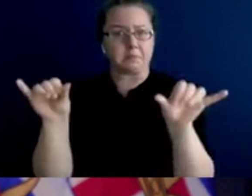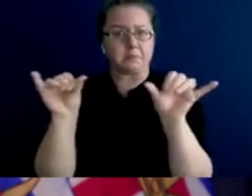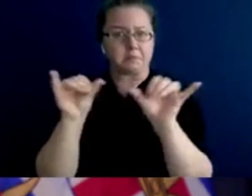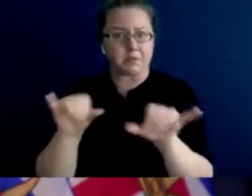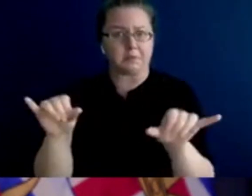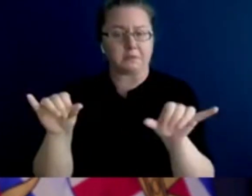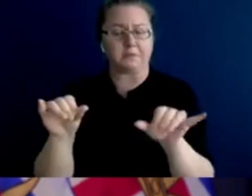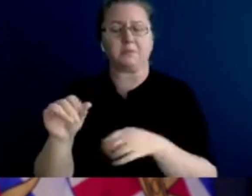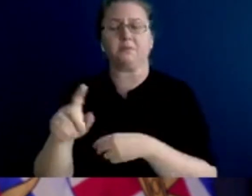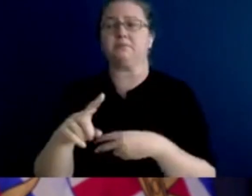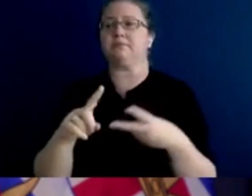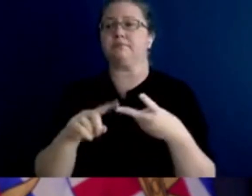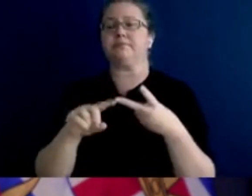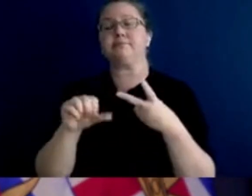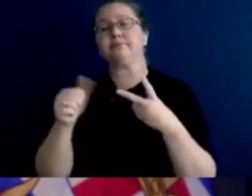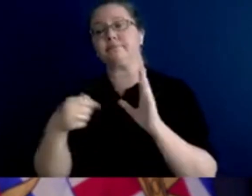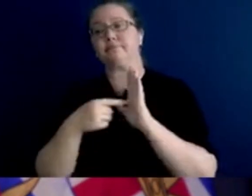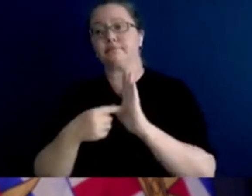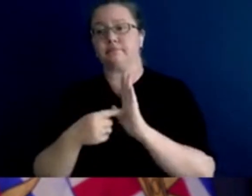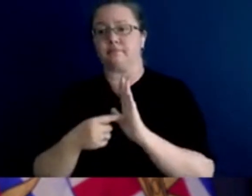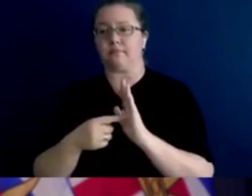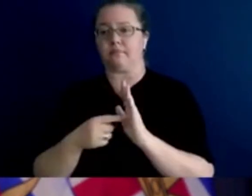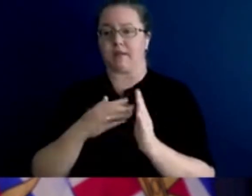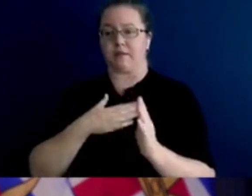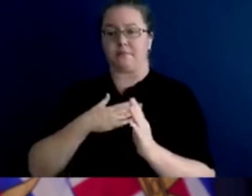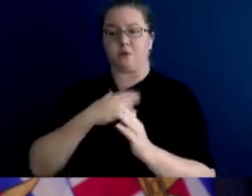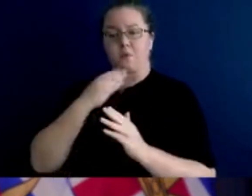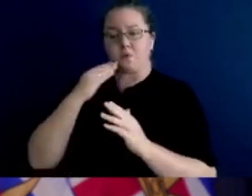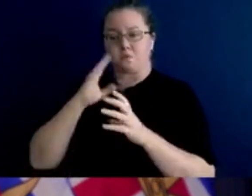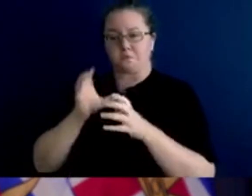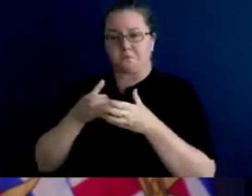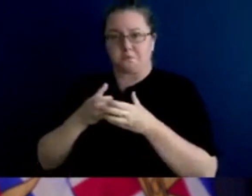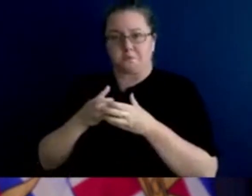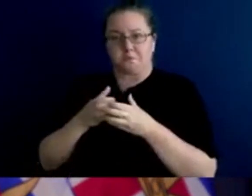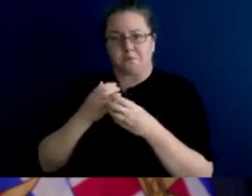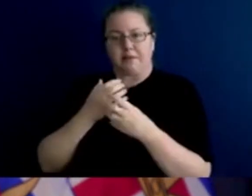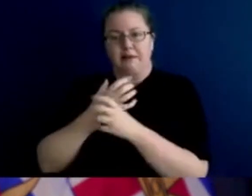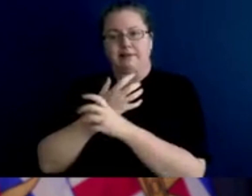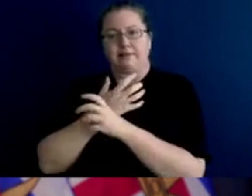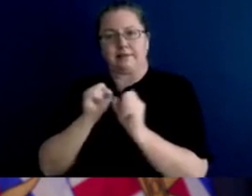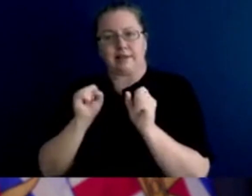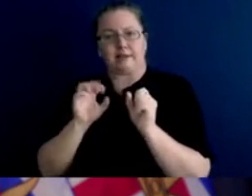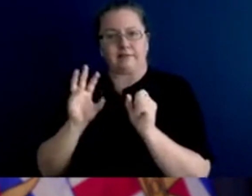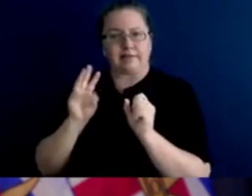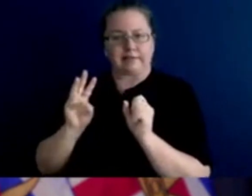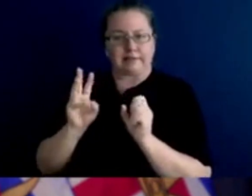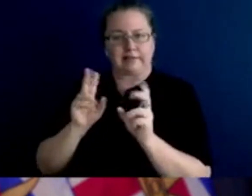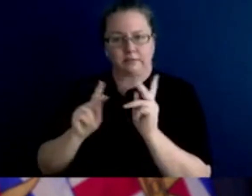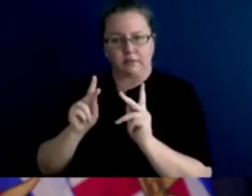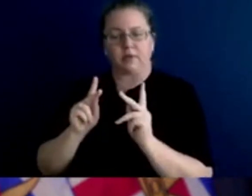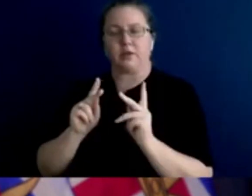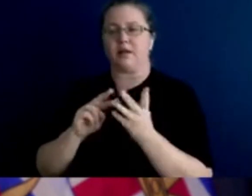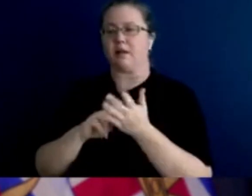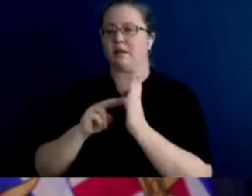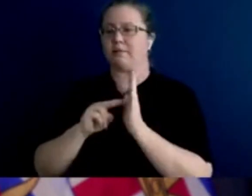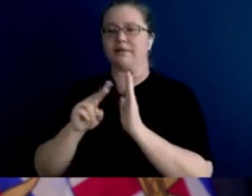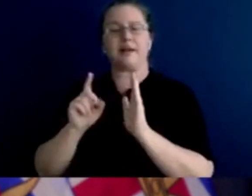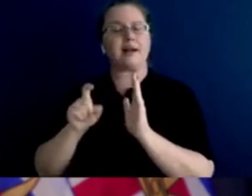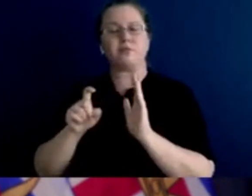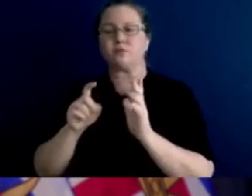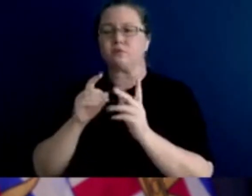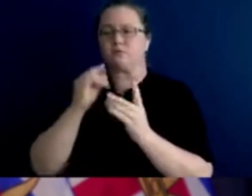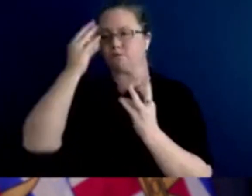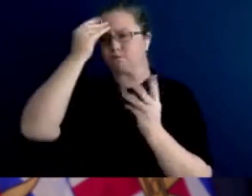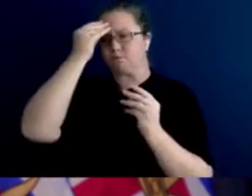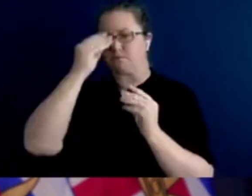on the sidelines, if you are one of those. And socializing after the game needs to be avoided right now. But if you are